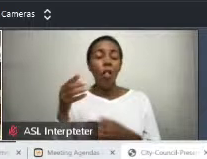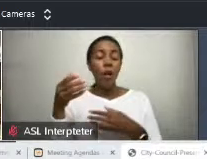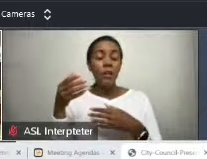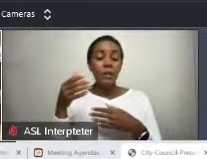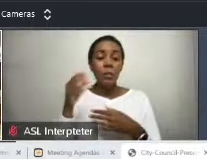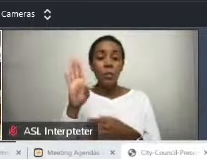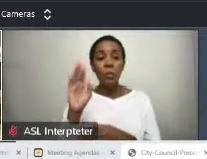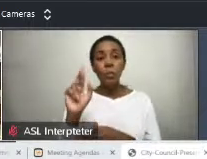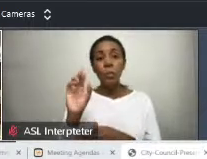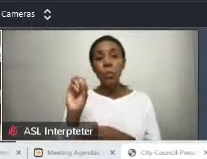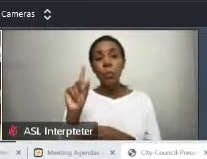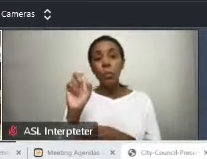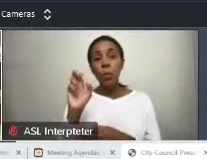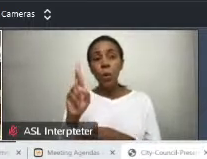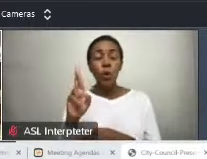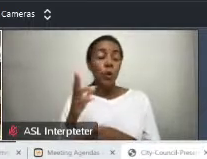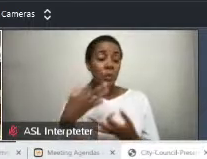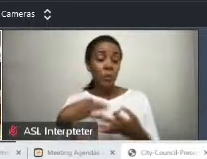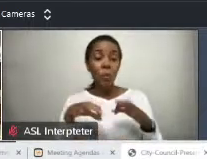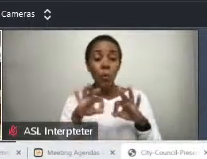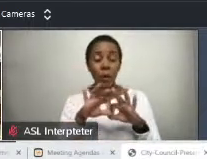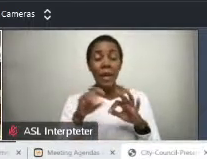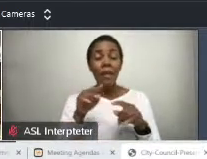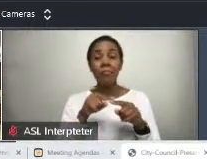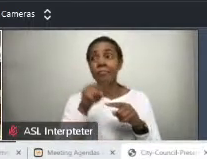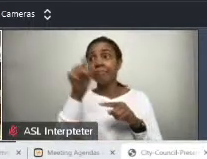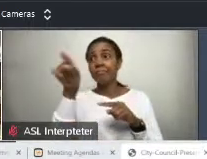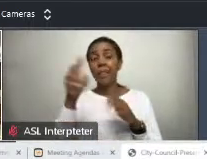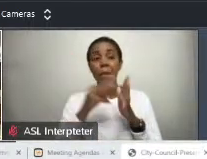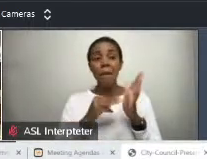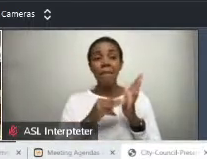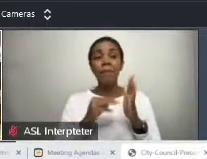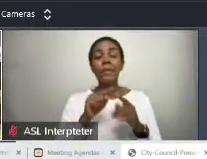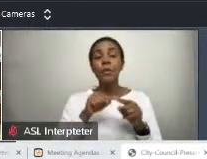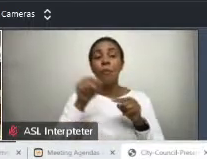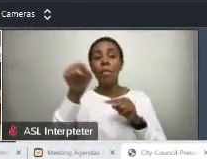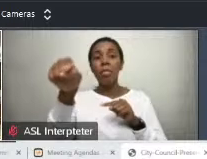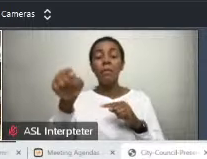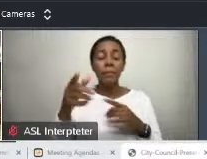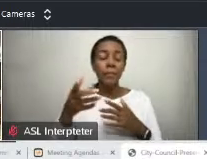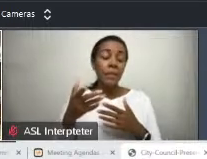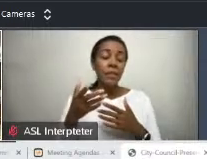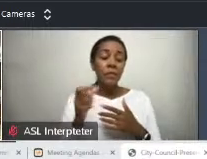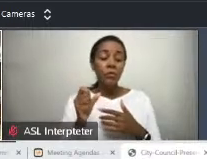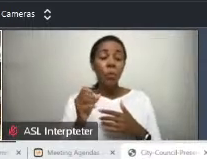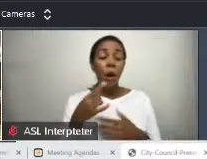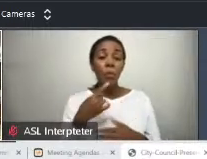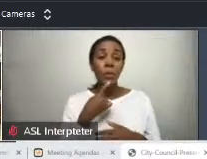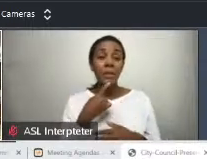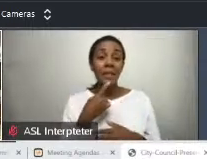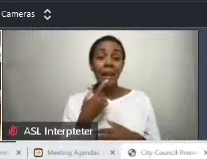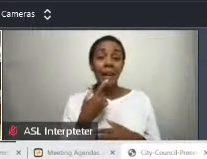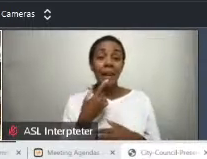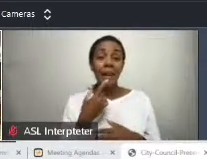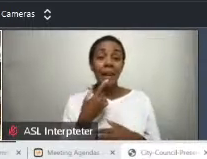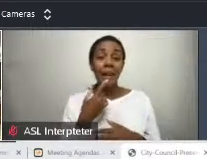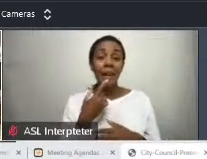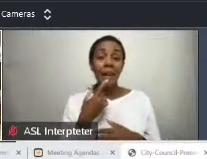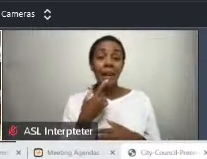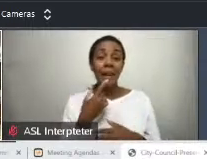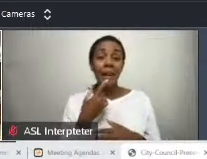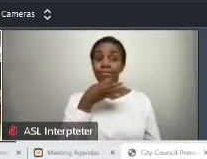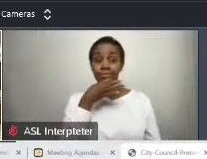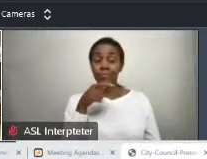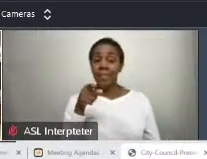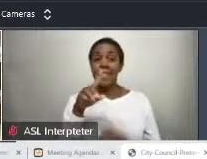instrumental in Crosstown and getting retail tenants in there. So it's not, I will say that, like the capability of this team is there. At least I'm